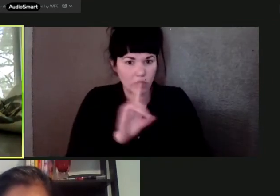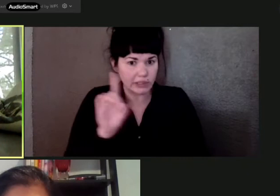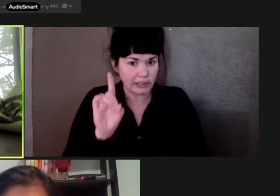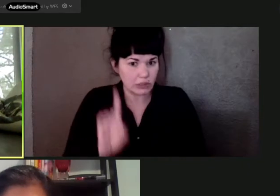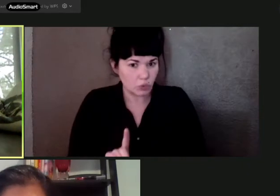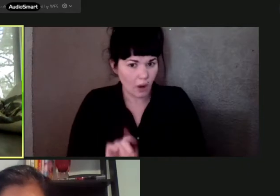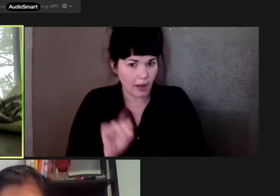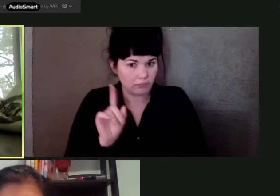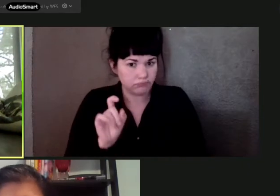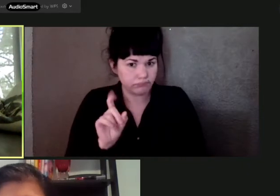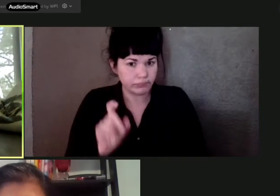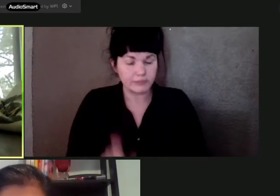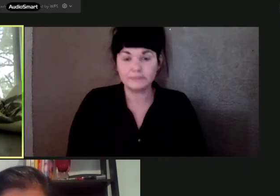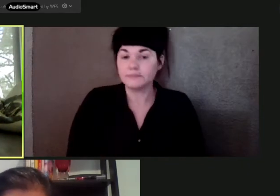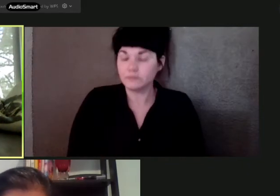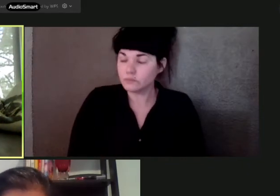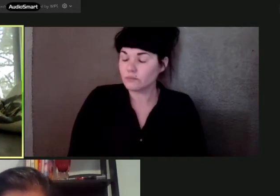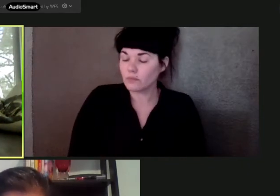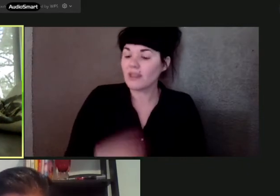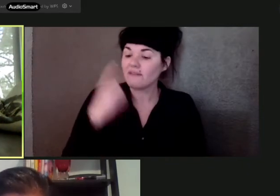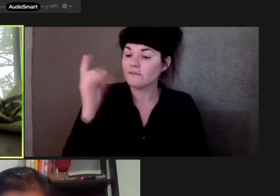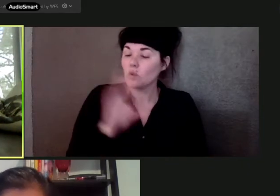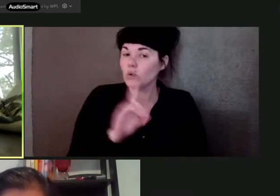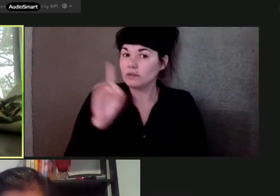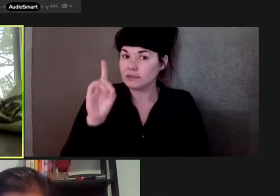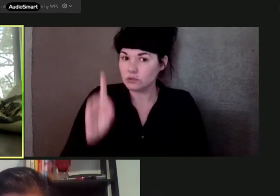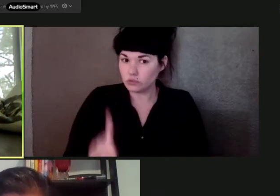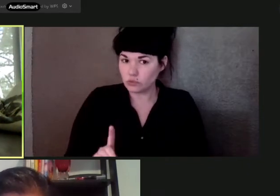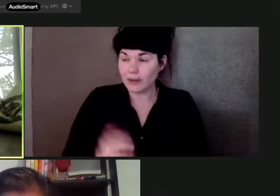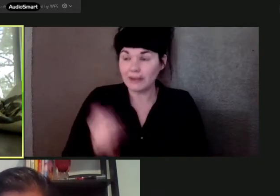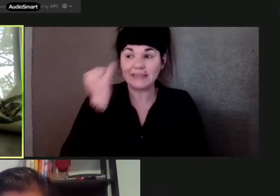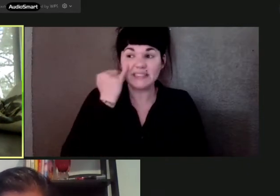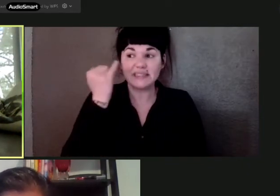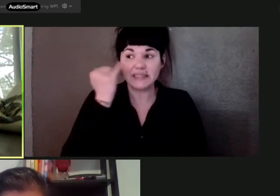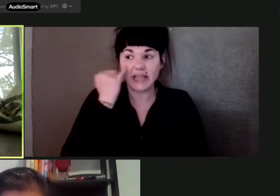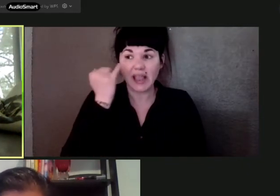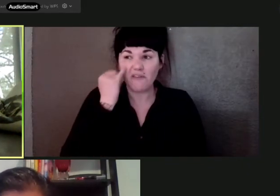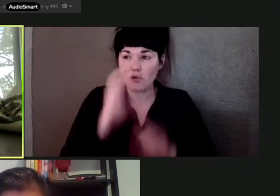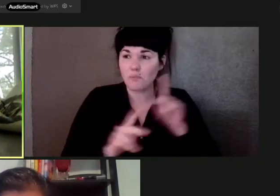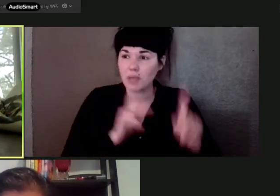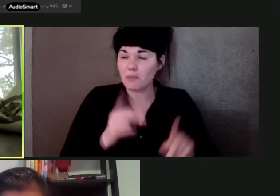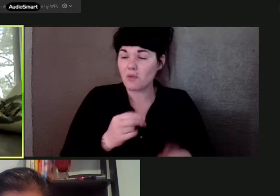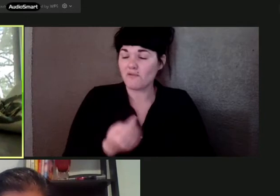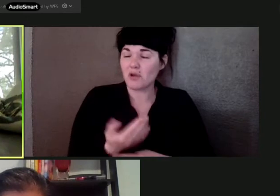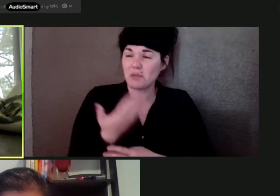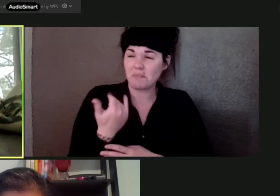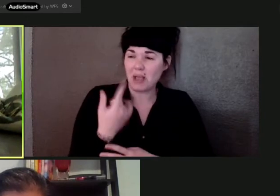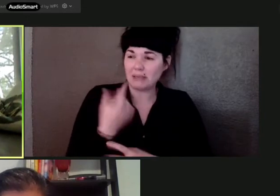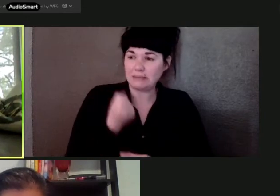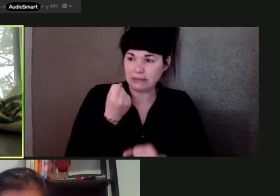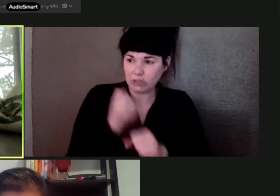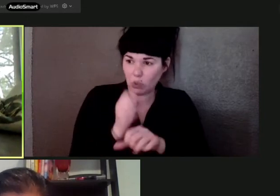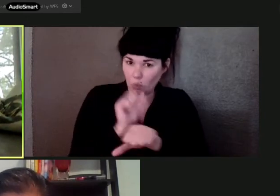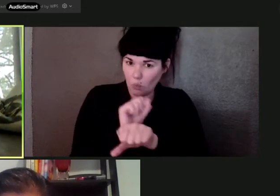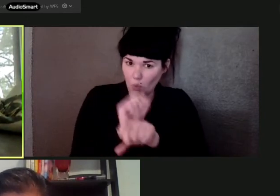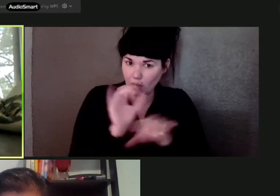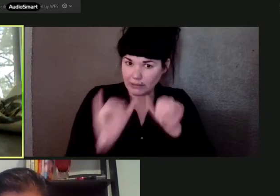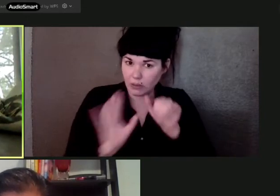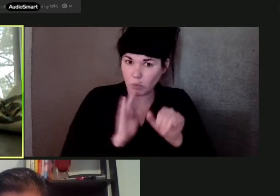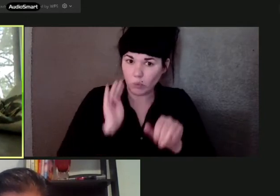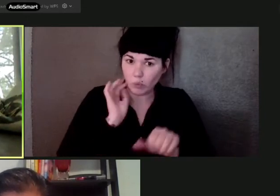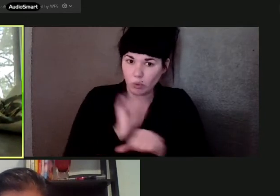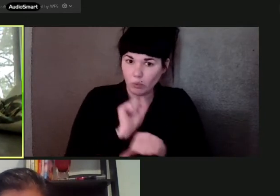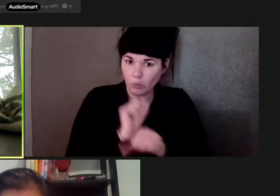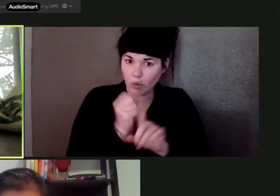be those who've been working from home, a bit of a hybrid model. And the employer does have the right to ask for your proof of